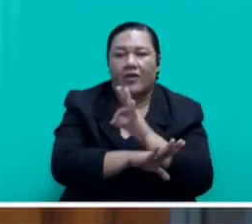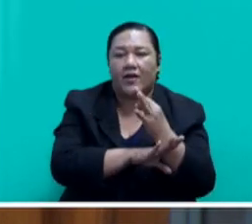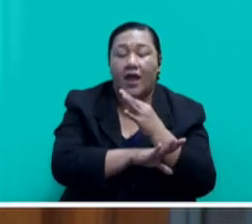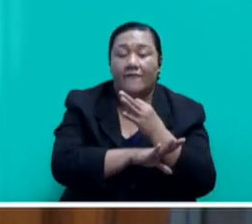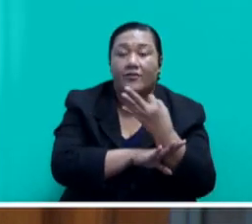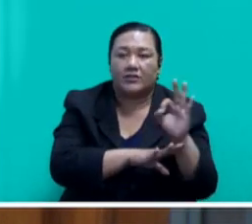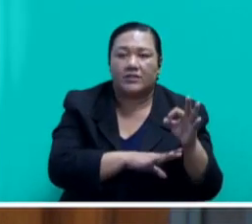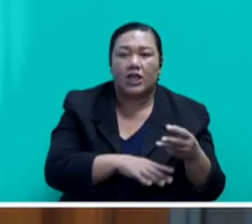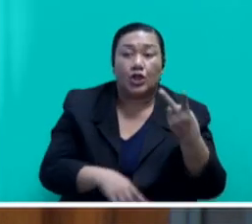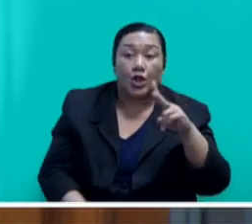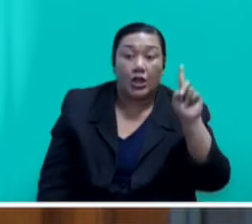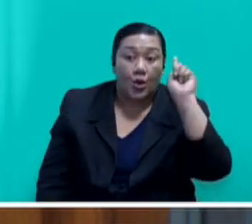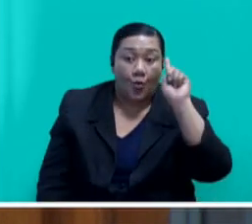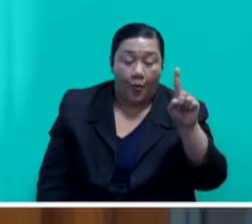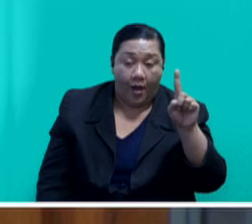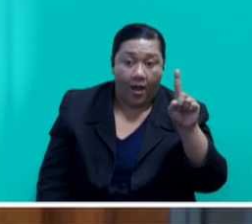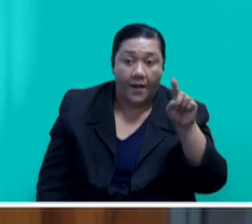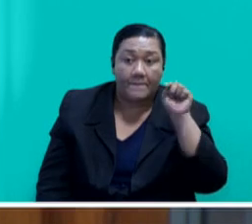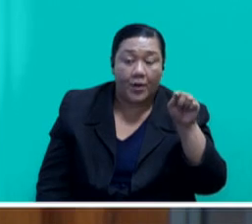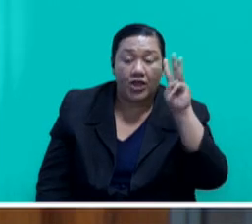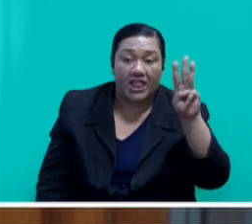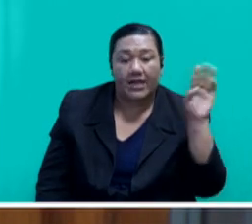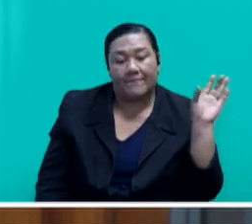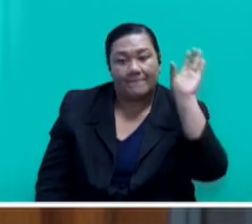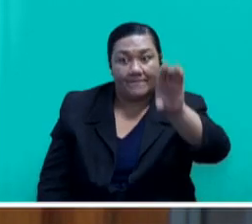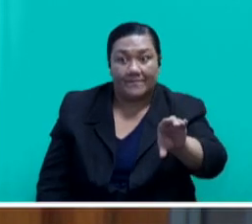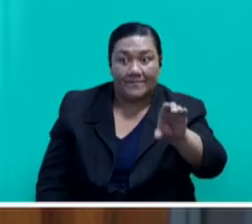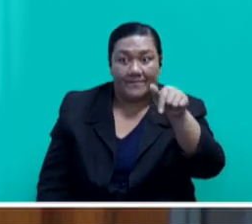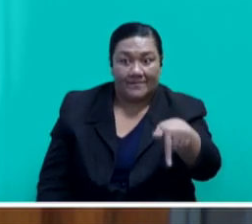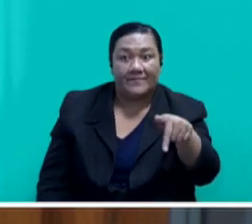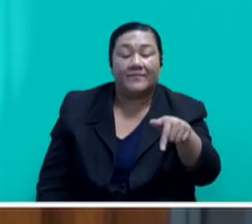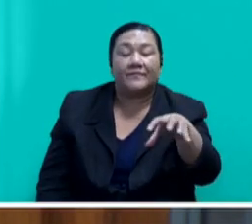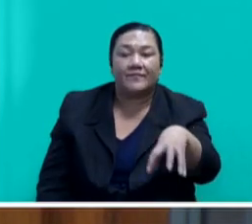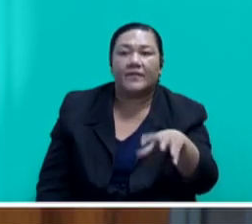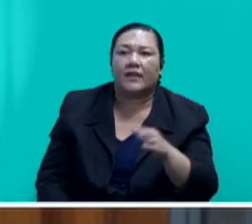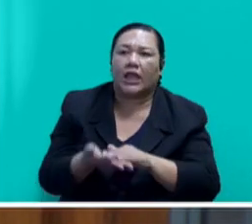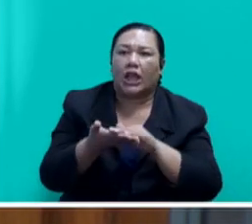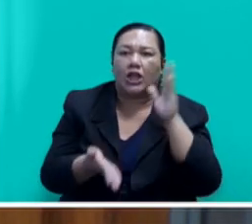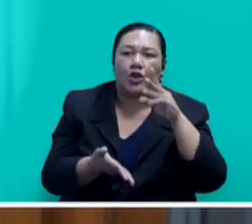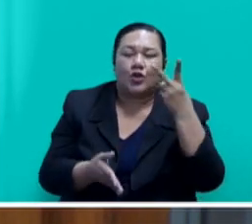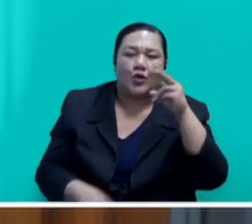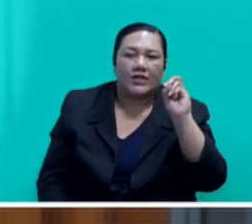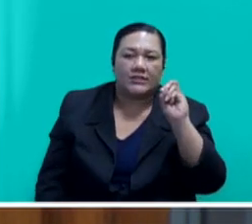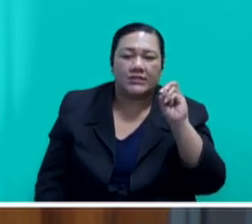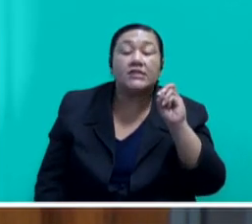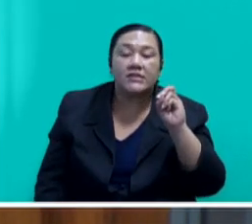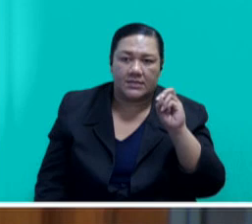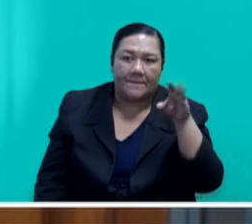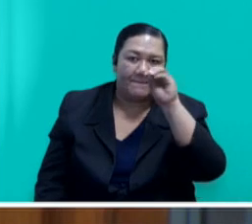the 21.3 million budget allocation for forestry, at an increase of 20% from the current